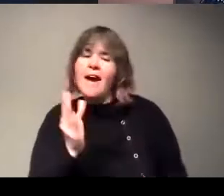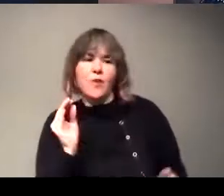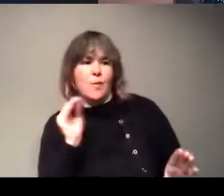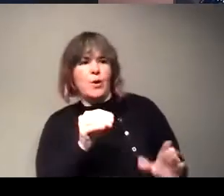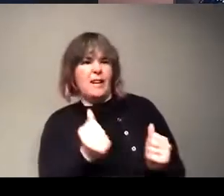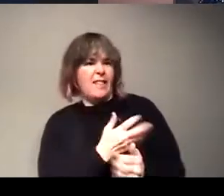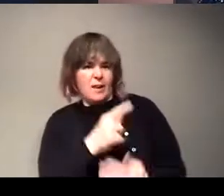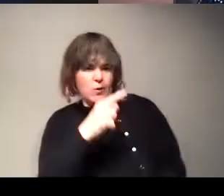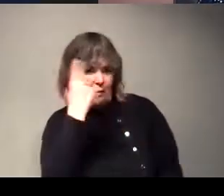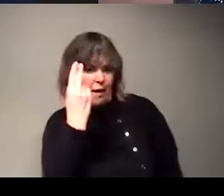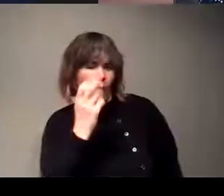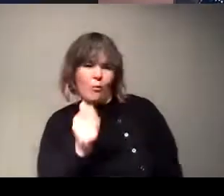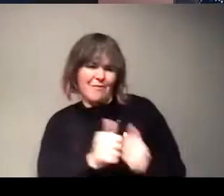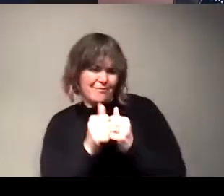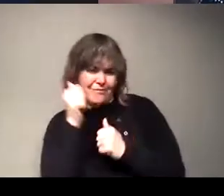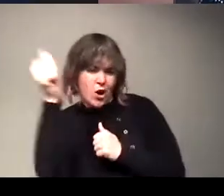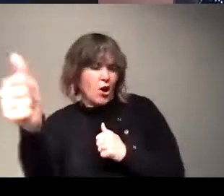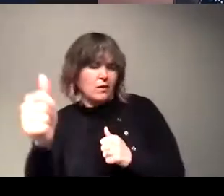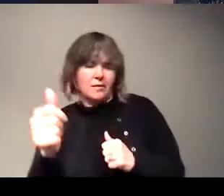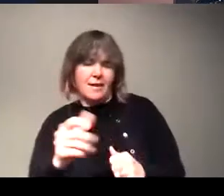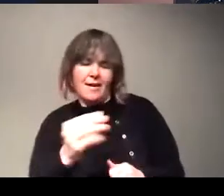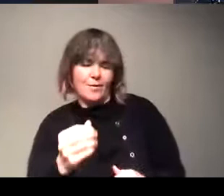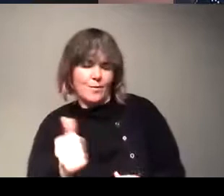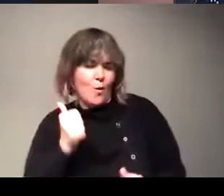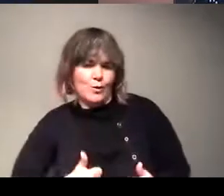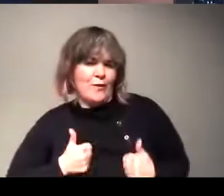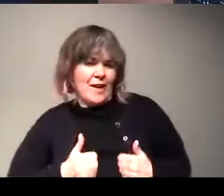away. It won't survive. Don't do that.